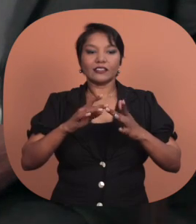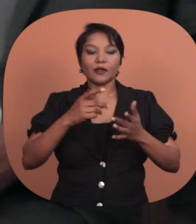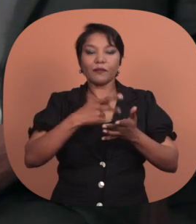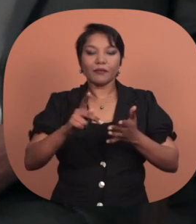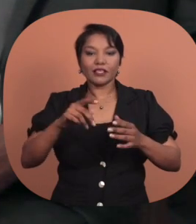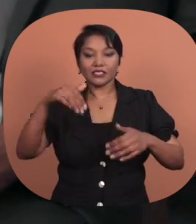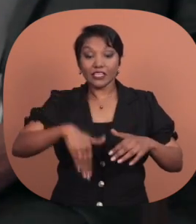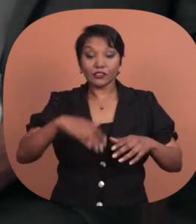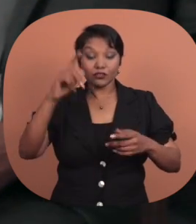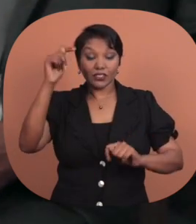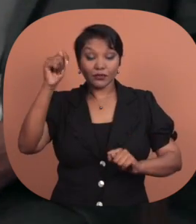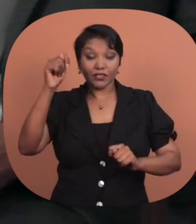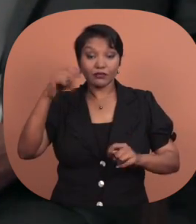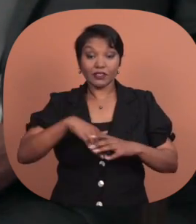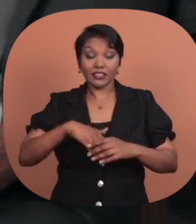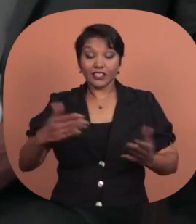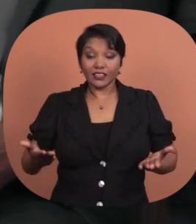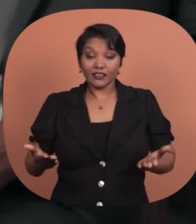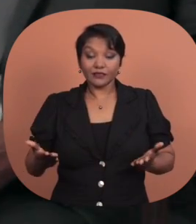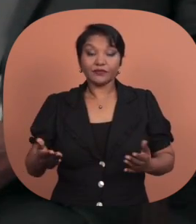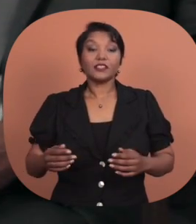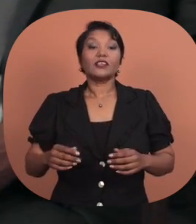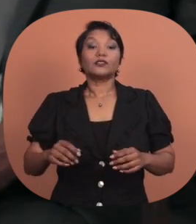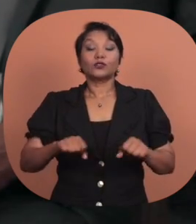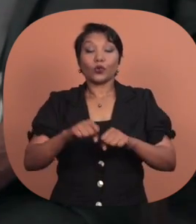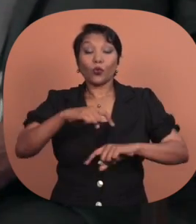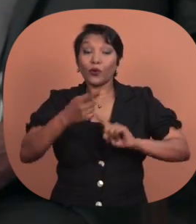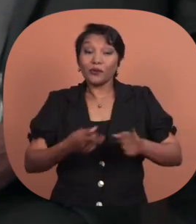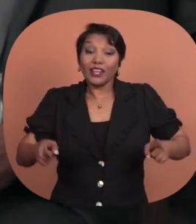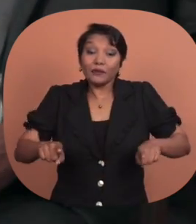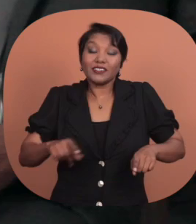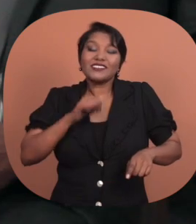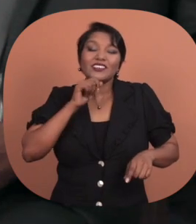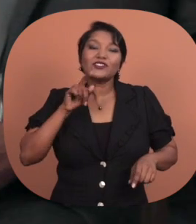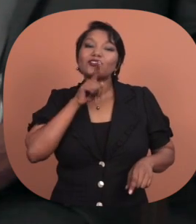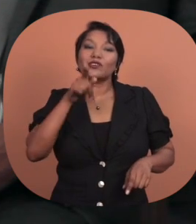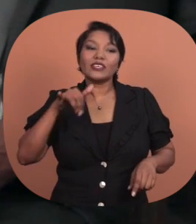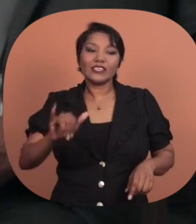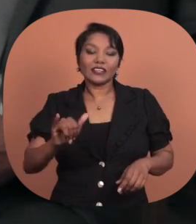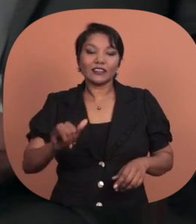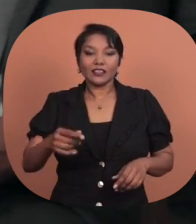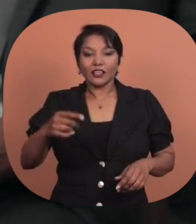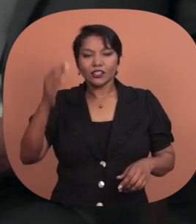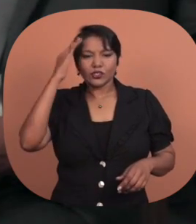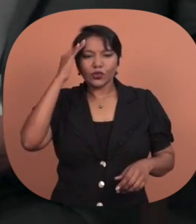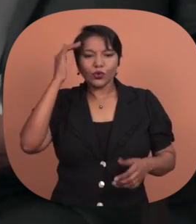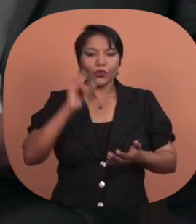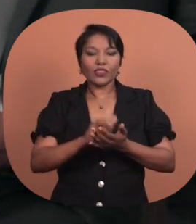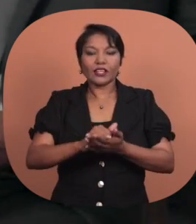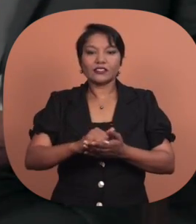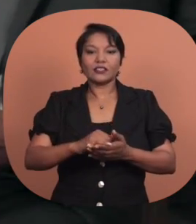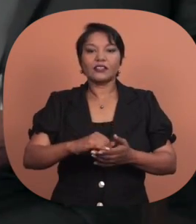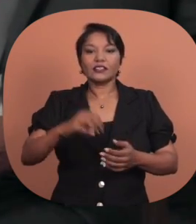a bit of a challenge. In terms of the time frame for it, all I can really say at this point in time is I know